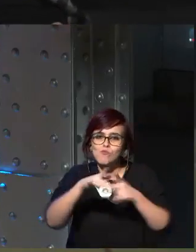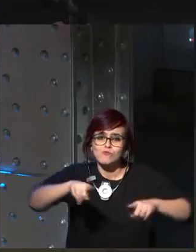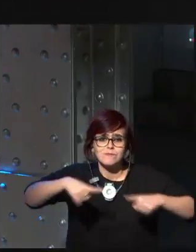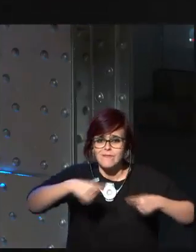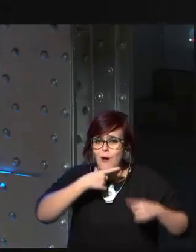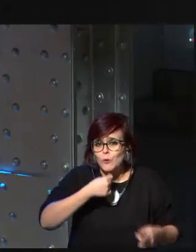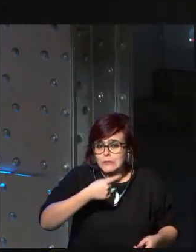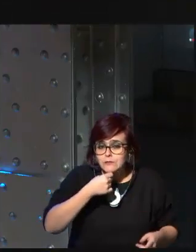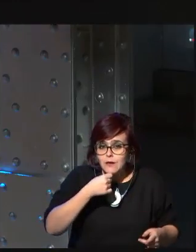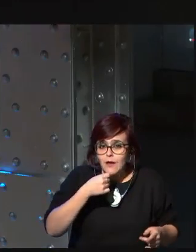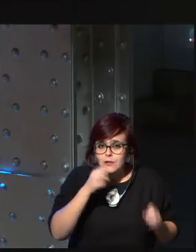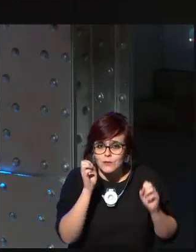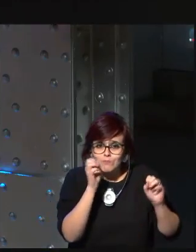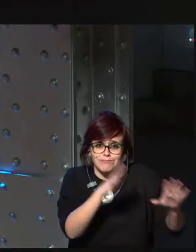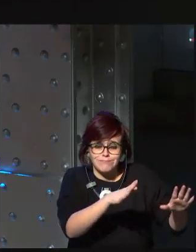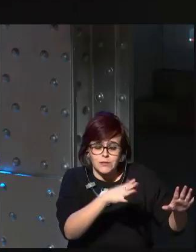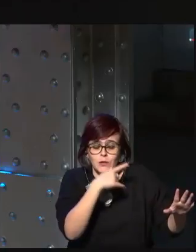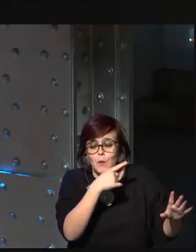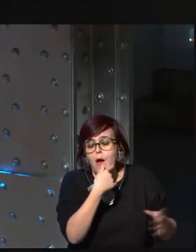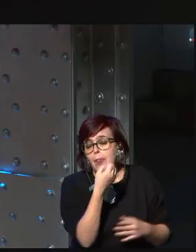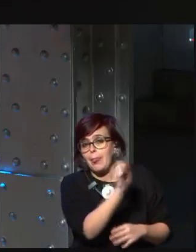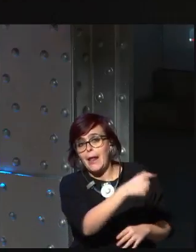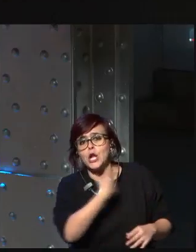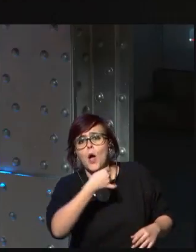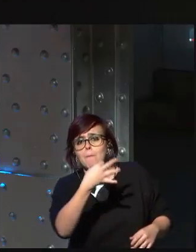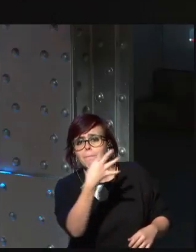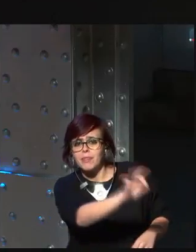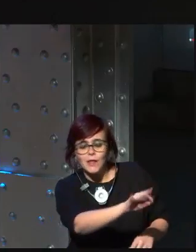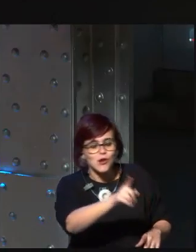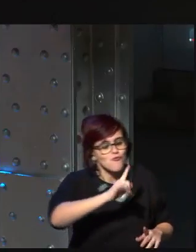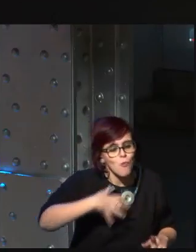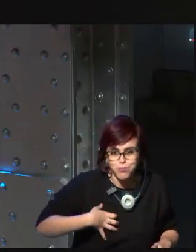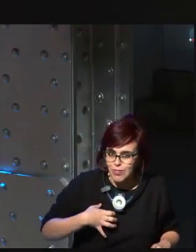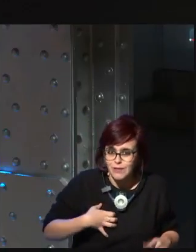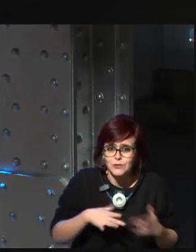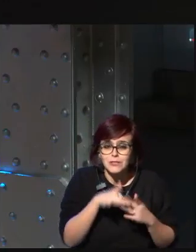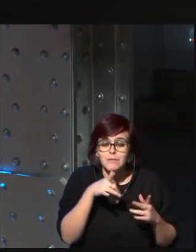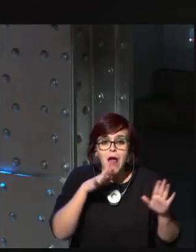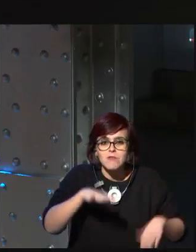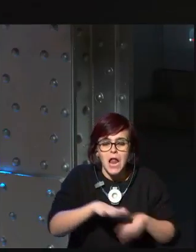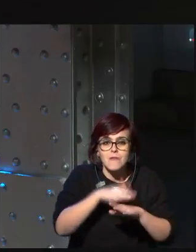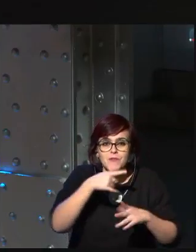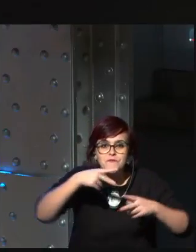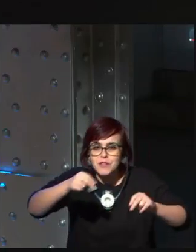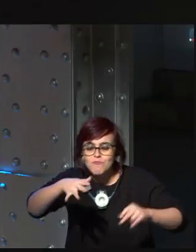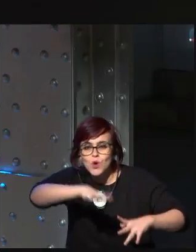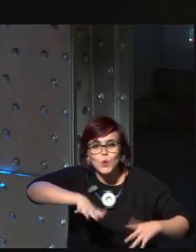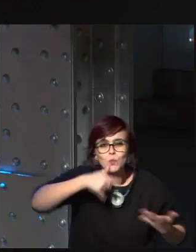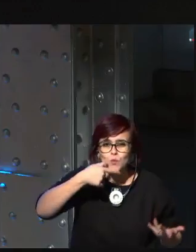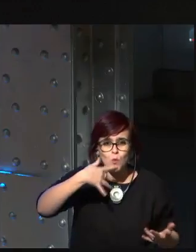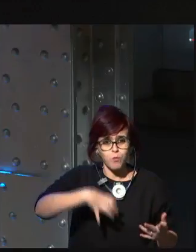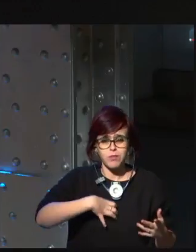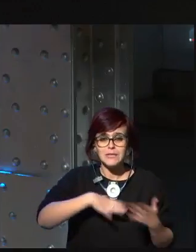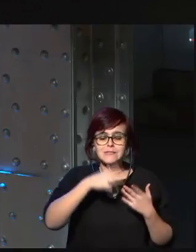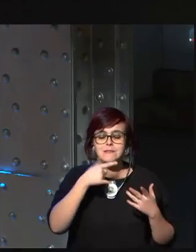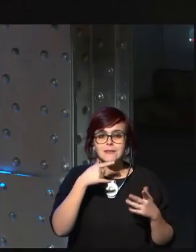I think that if you like music, you cannot stop liking music. If you know what I mean. But yeah, you